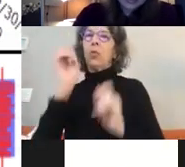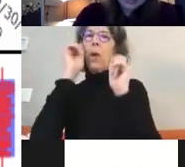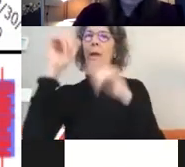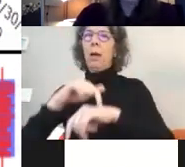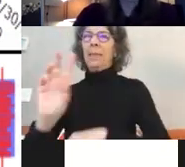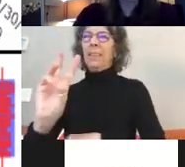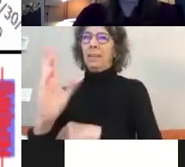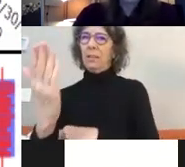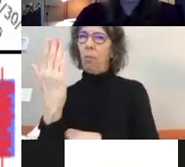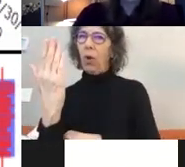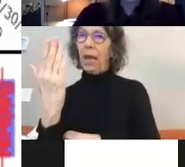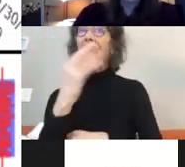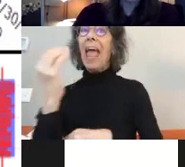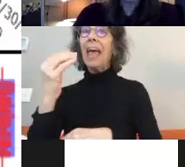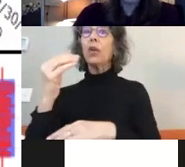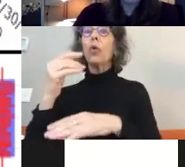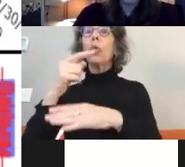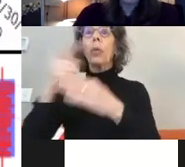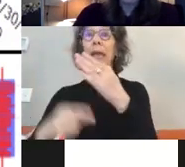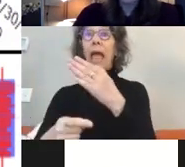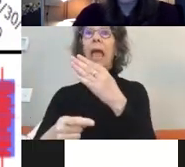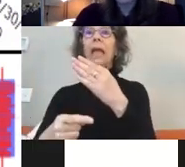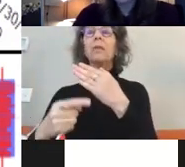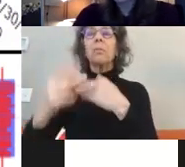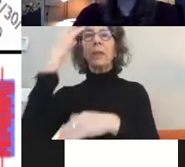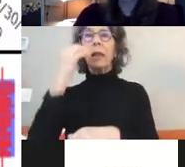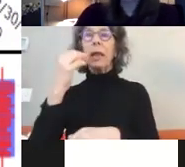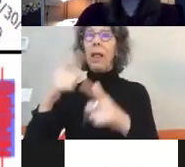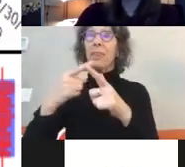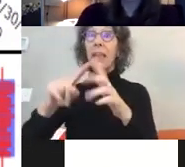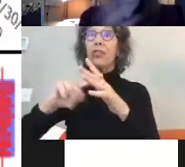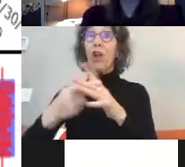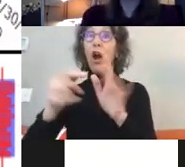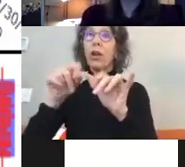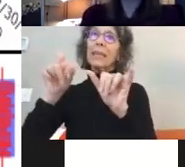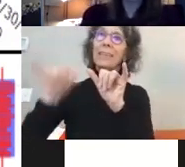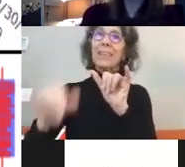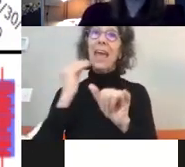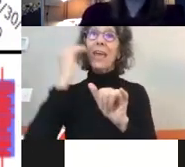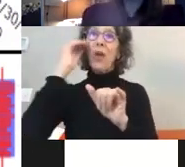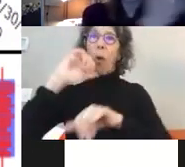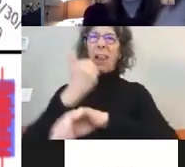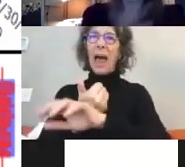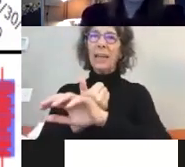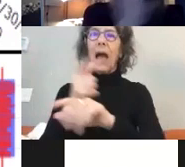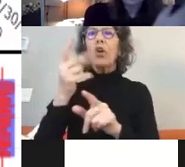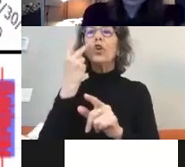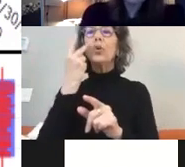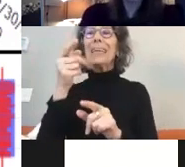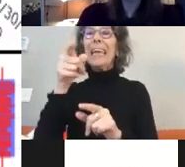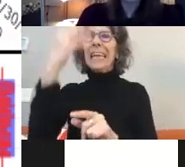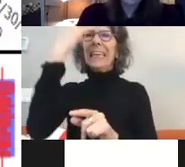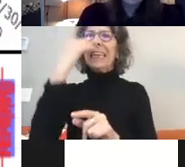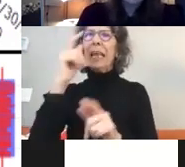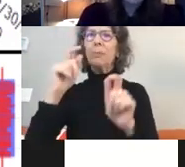weekend he sleeps longer. But then the lockdown started, and again, you see very similar behavior to the other guy that I showed you. Actually, this is a